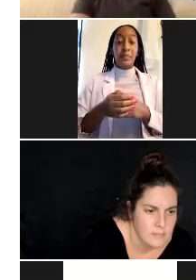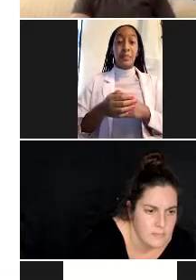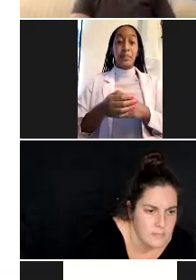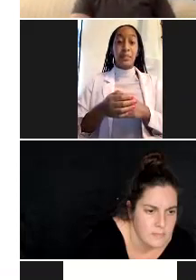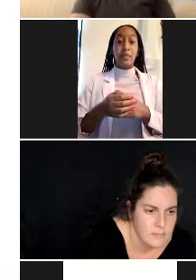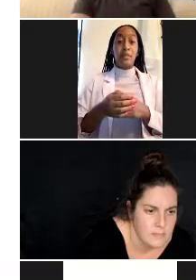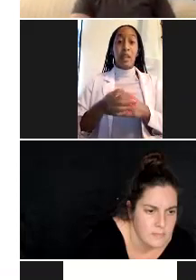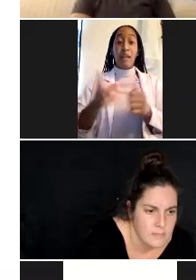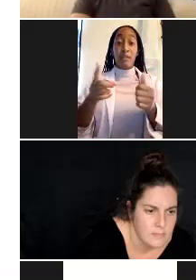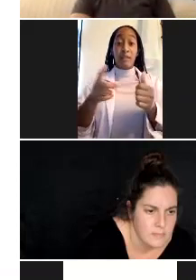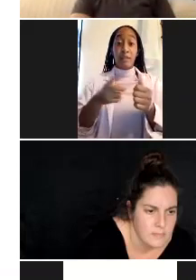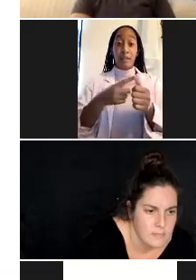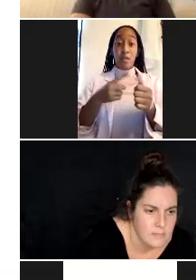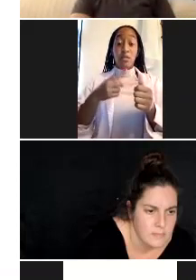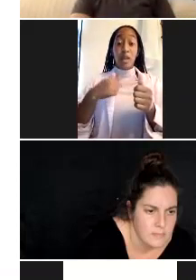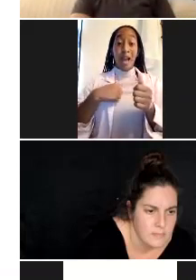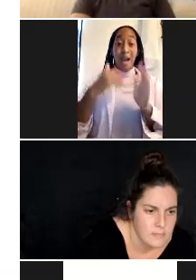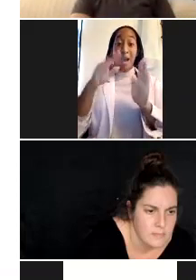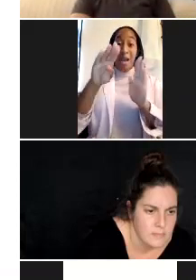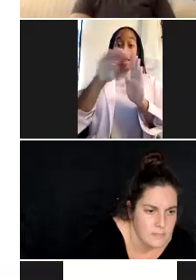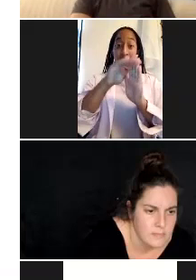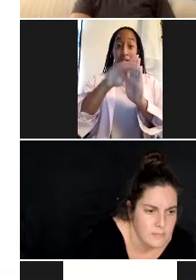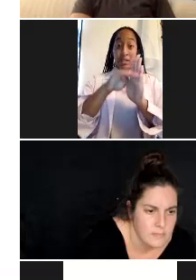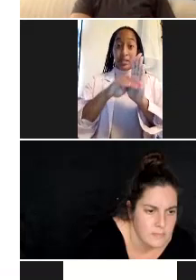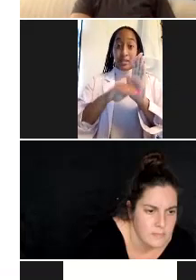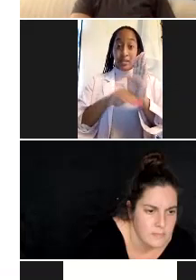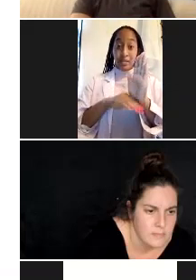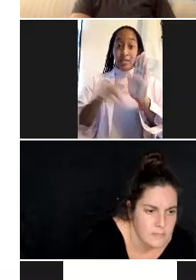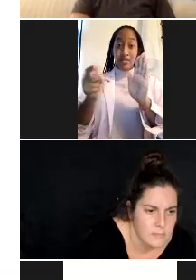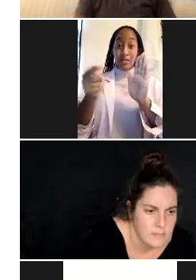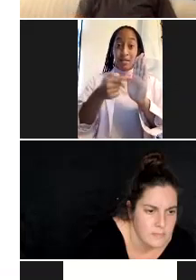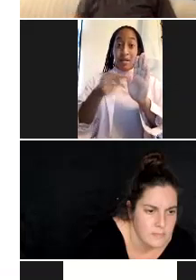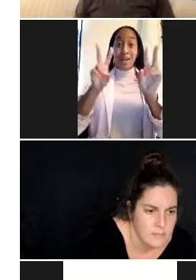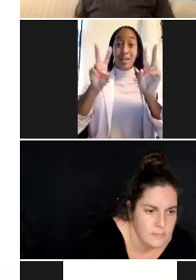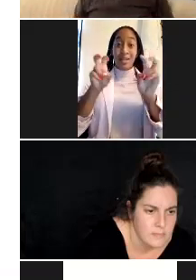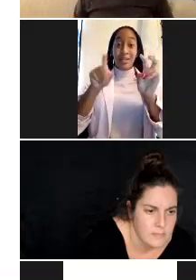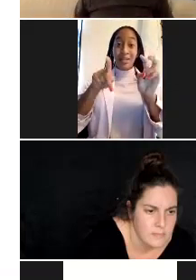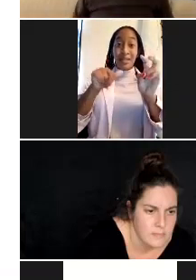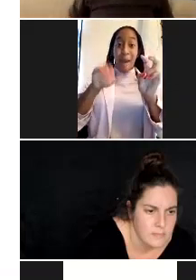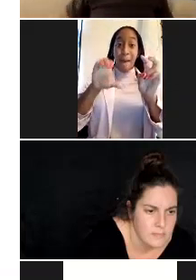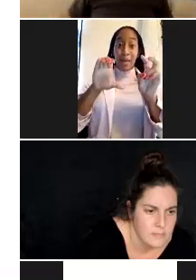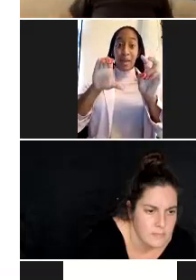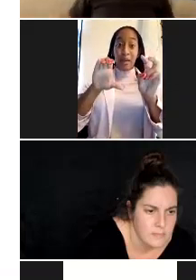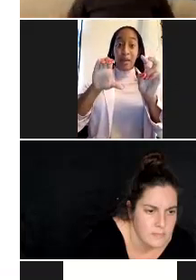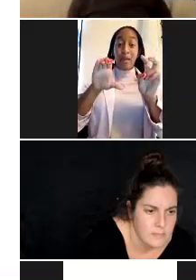first I list for you the topic areas that are covered. Okay.